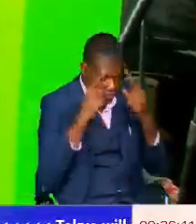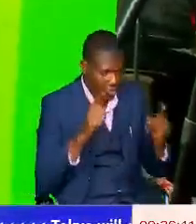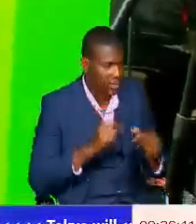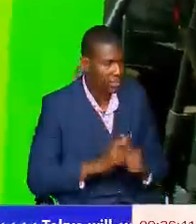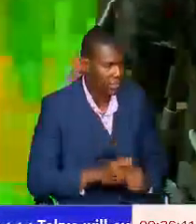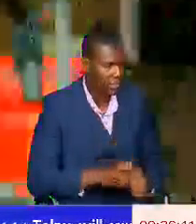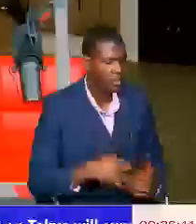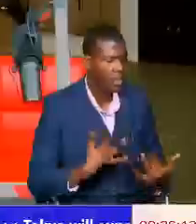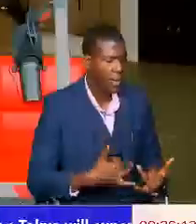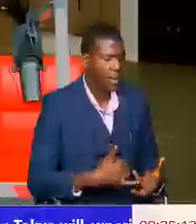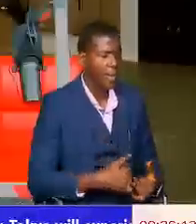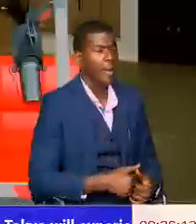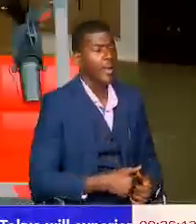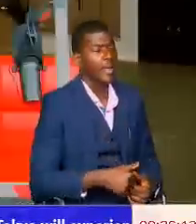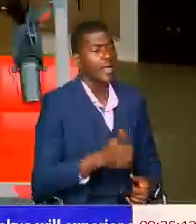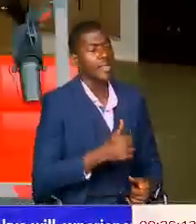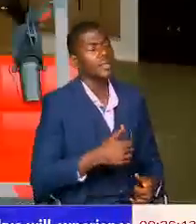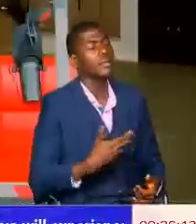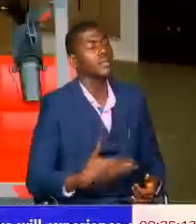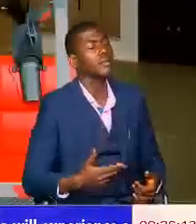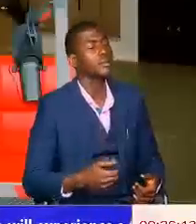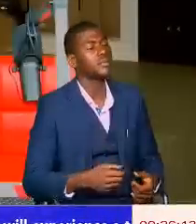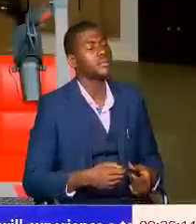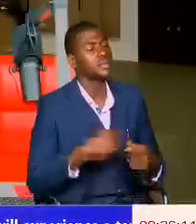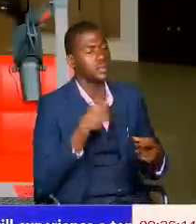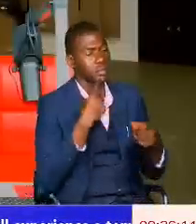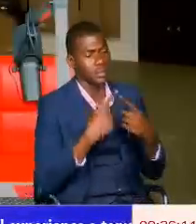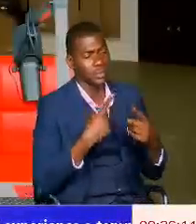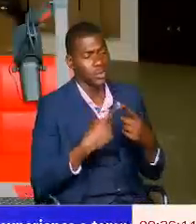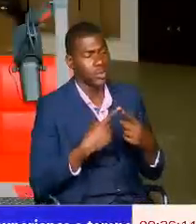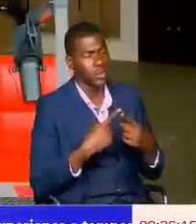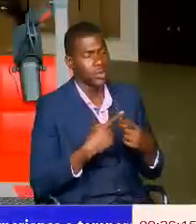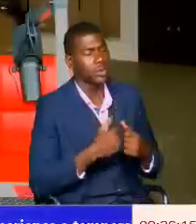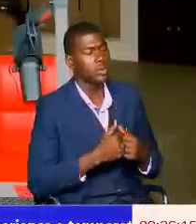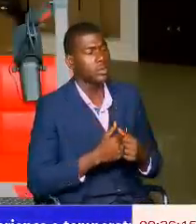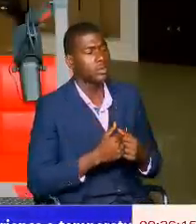see, there's something you said here about this military dismissal.